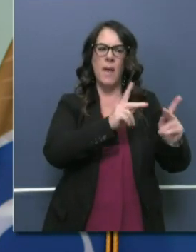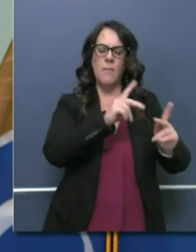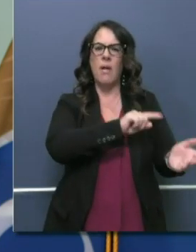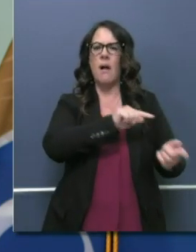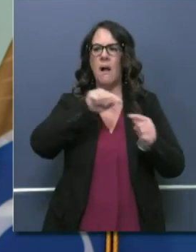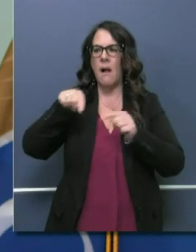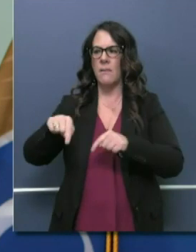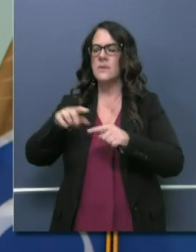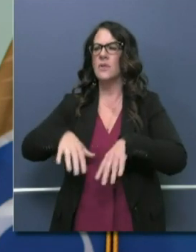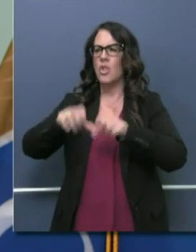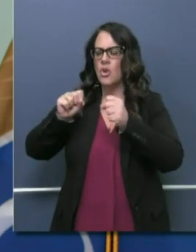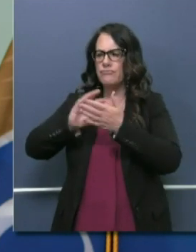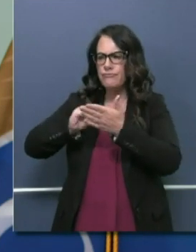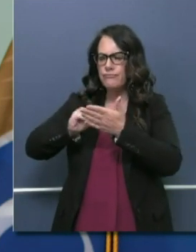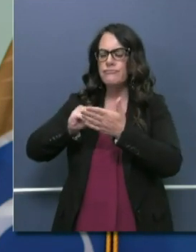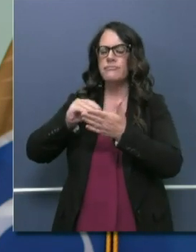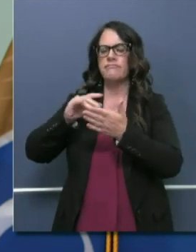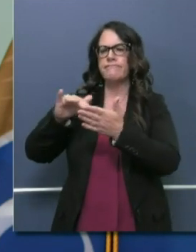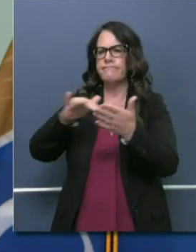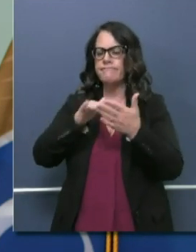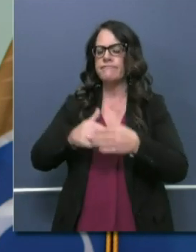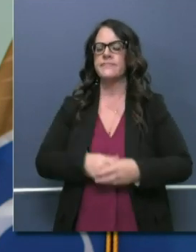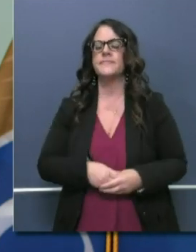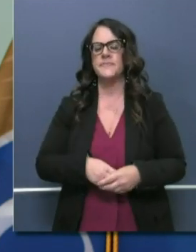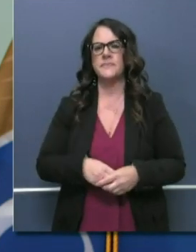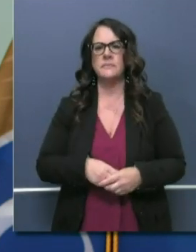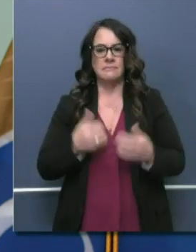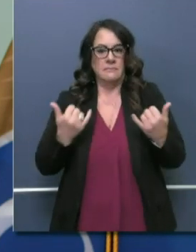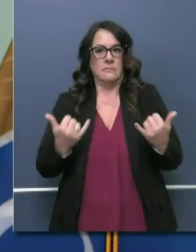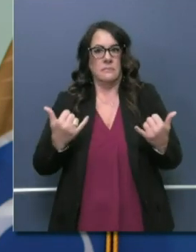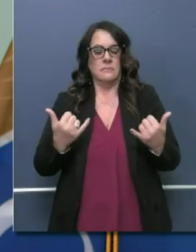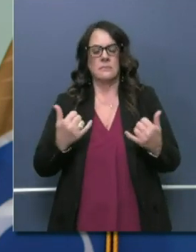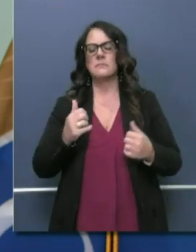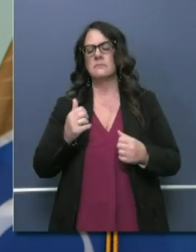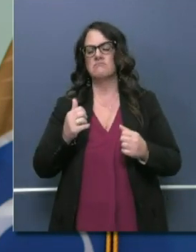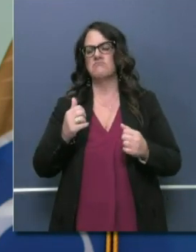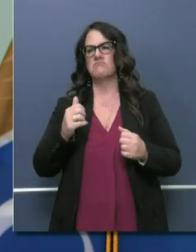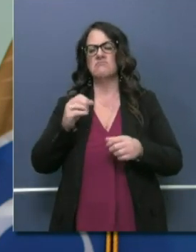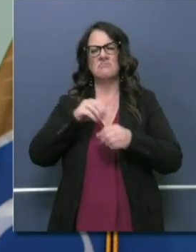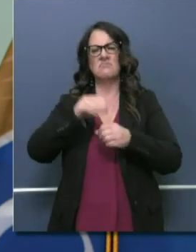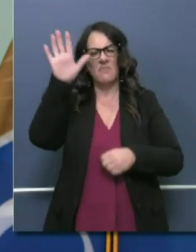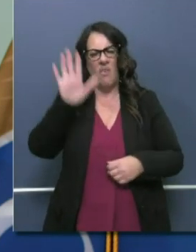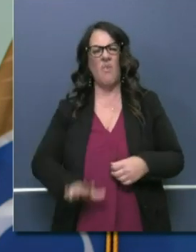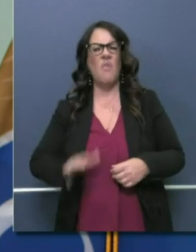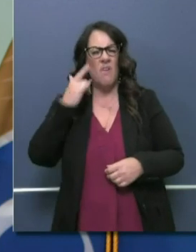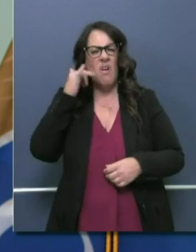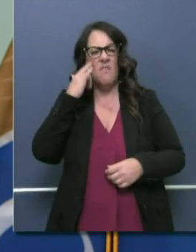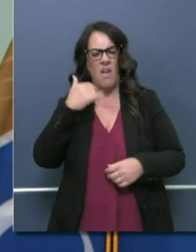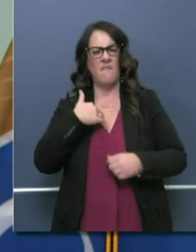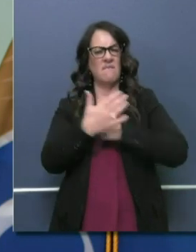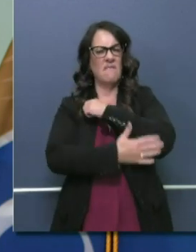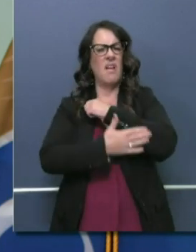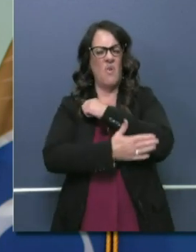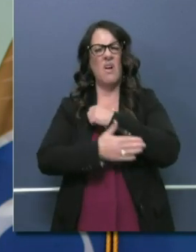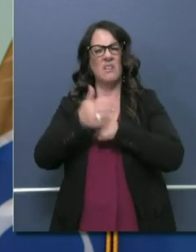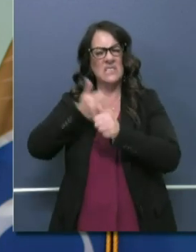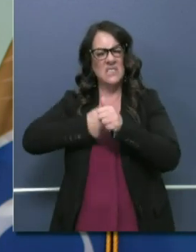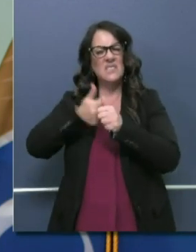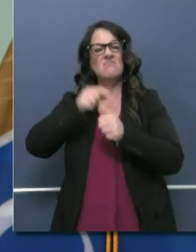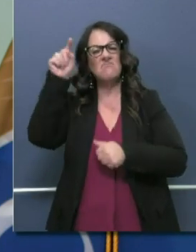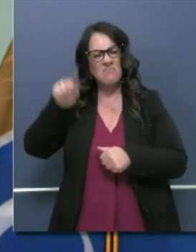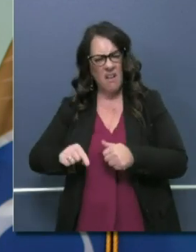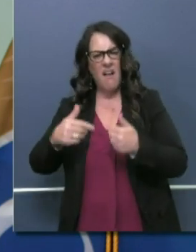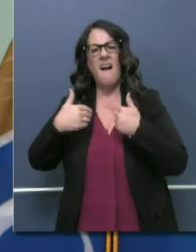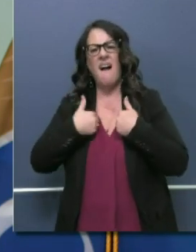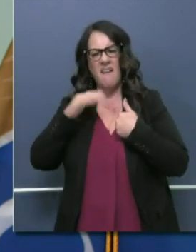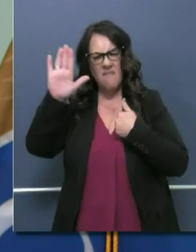that specifically. Currently, every county in the state of California does some form of tracing. We've been doing